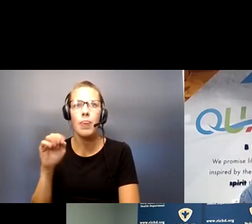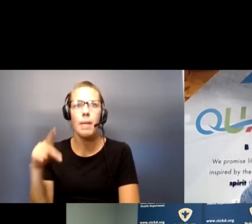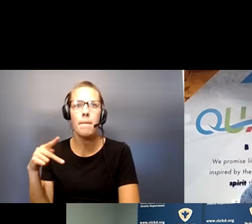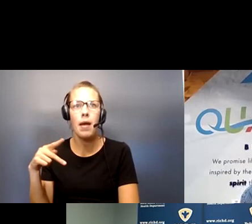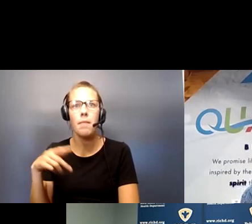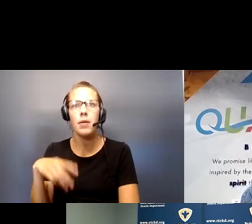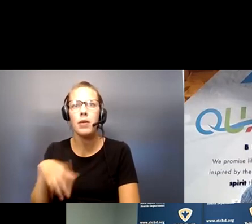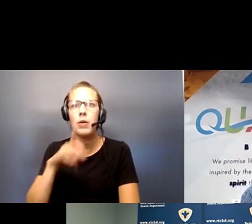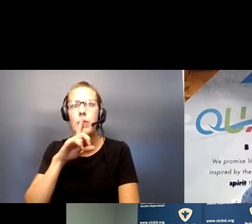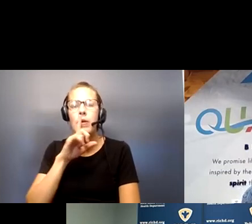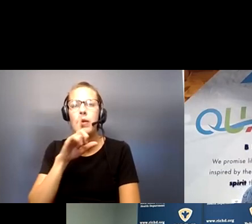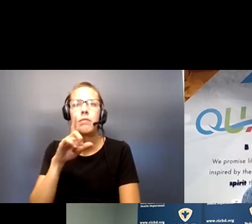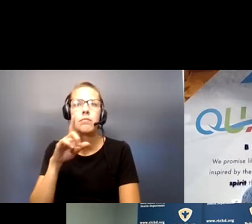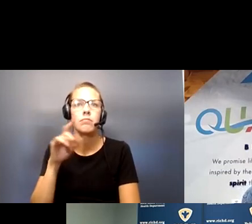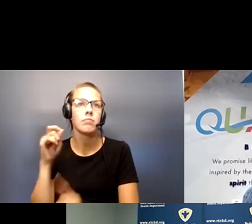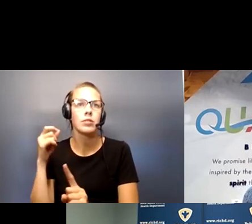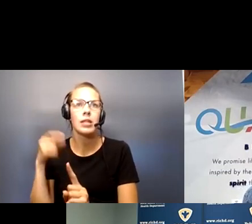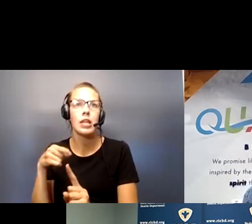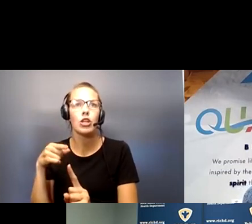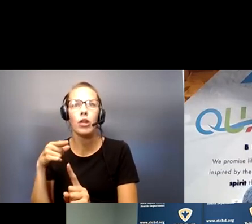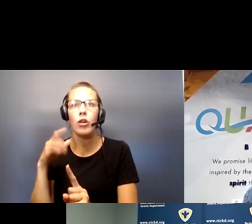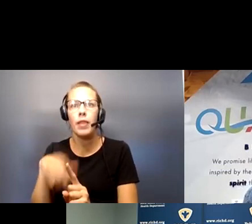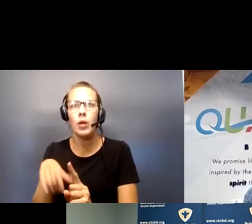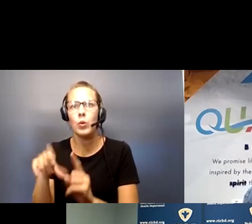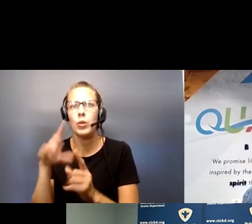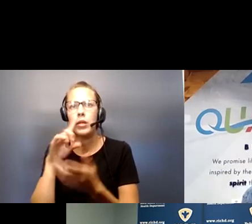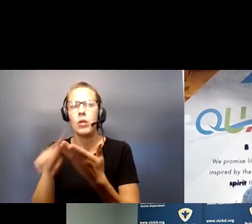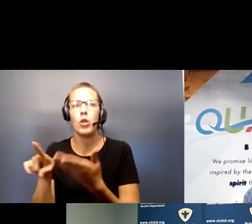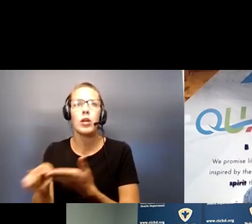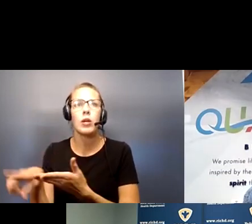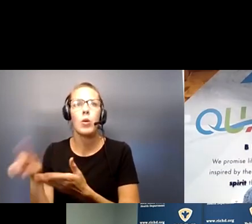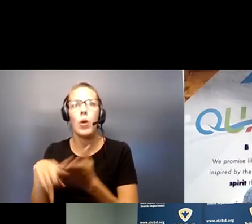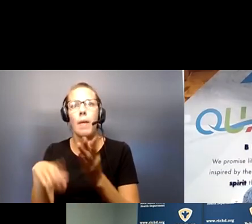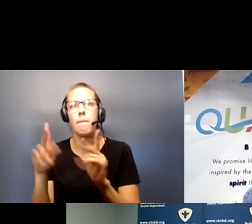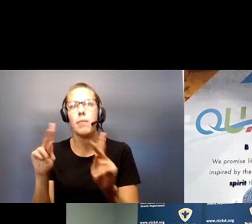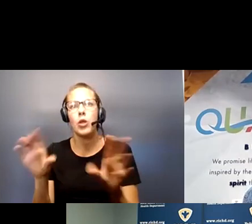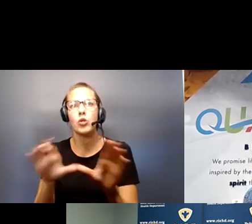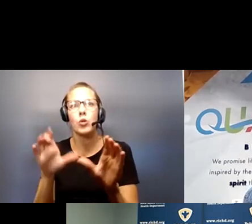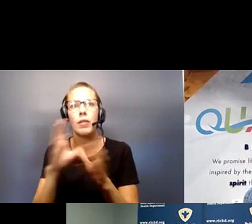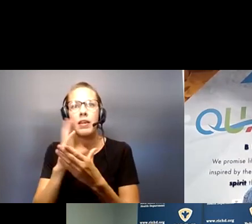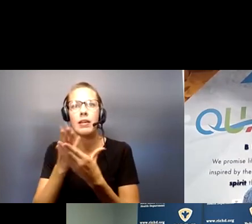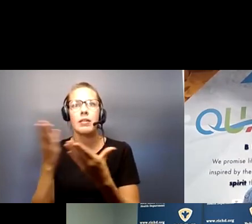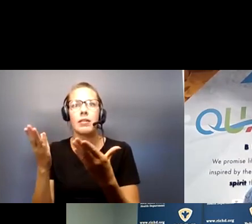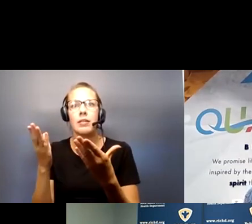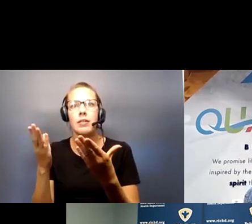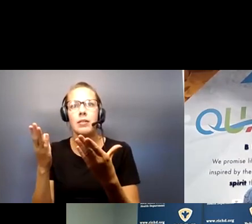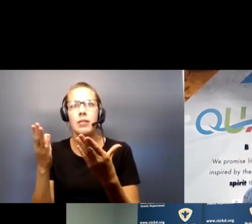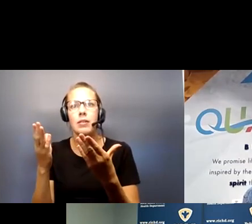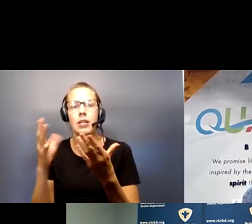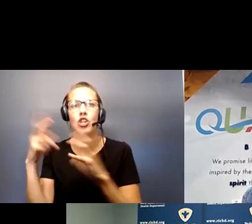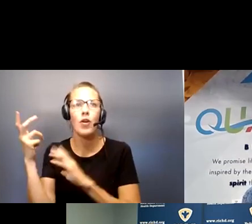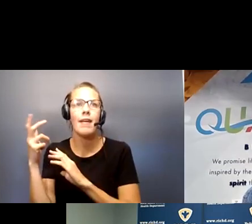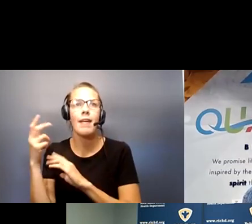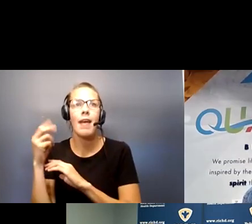that's really just an indicator that you need to look into what people are doing. Things are kind of going